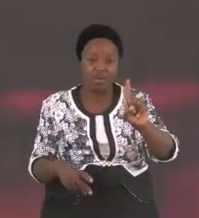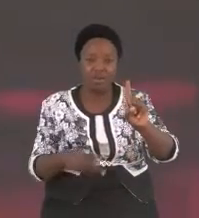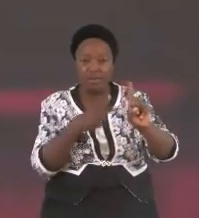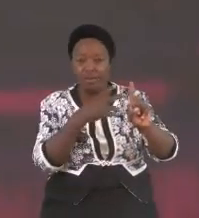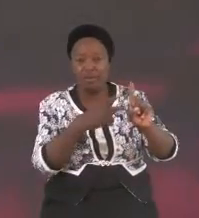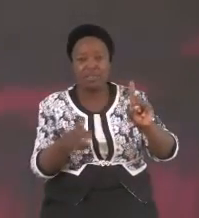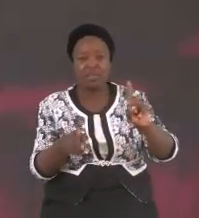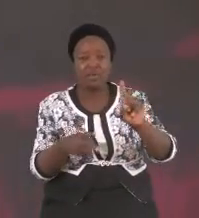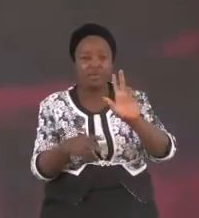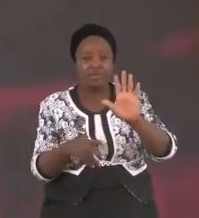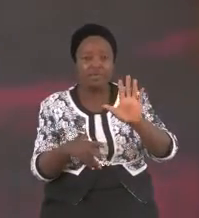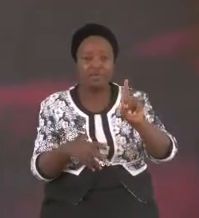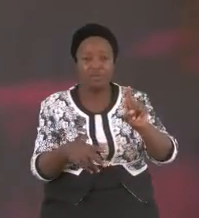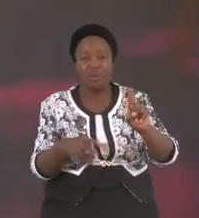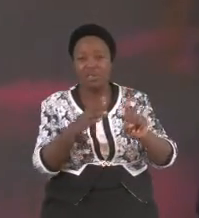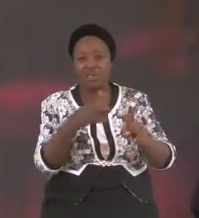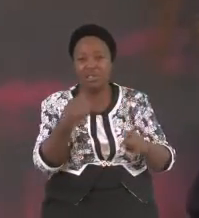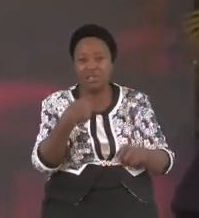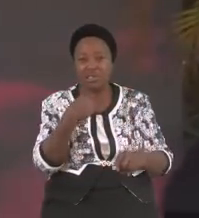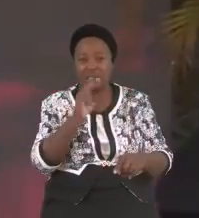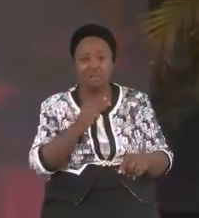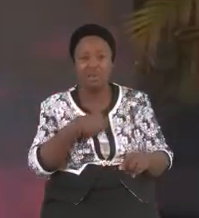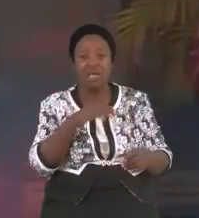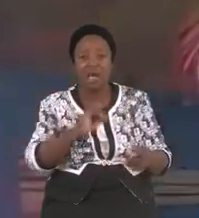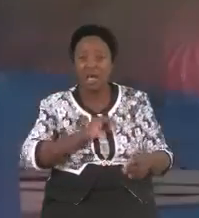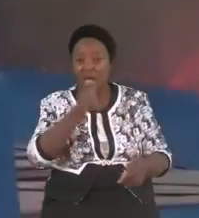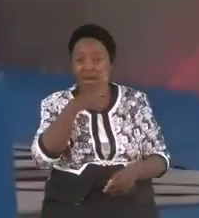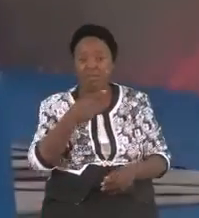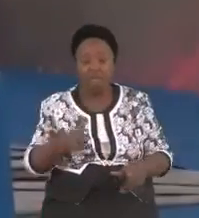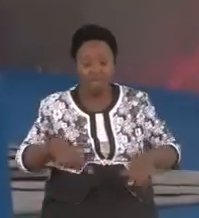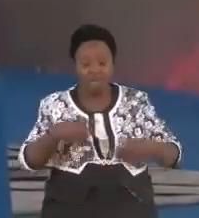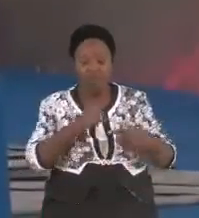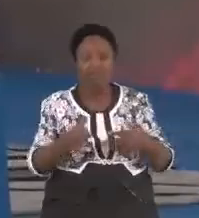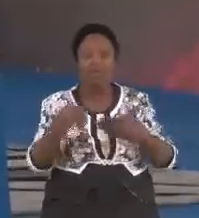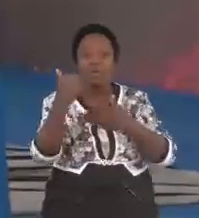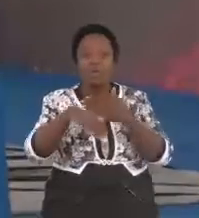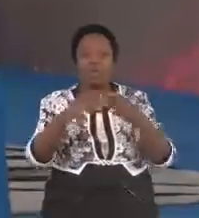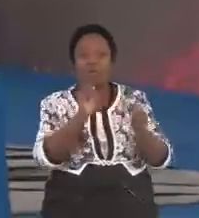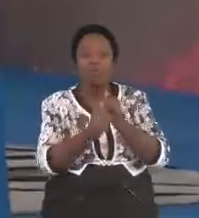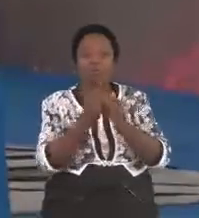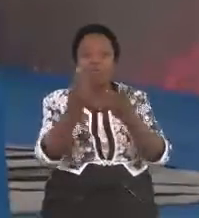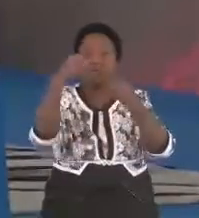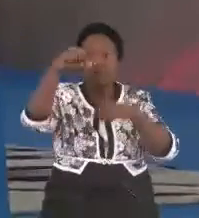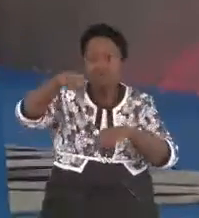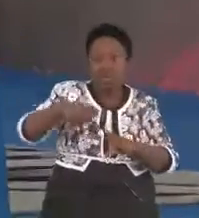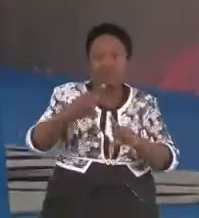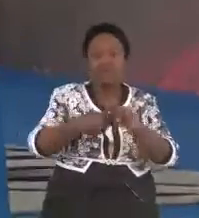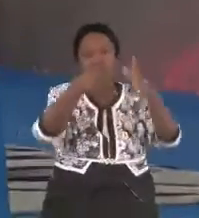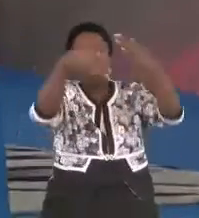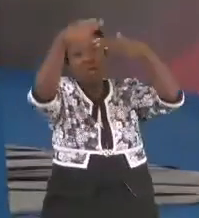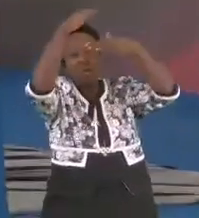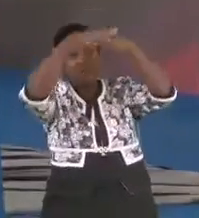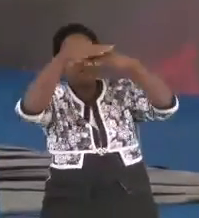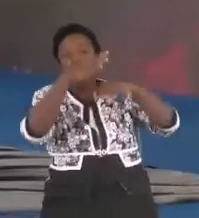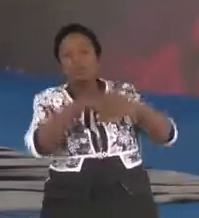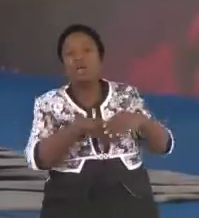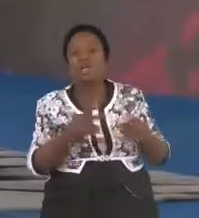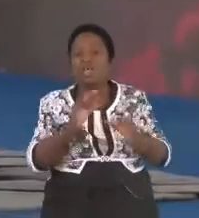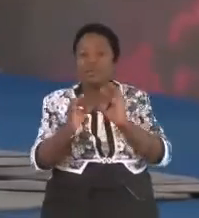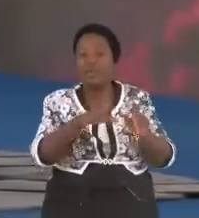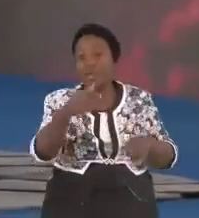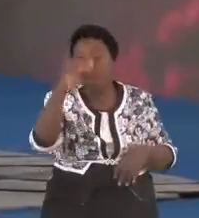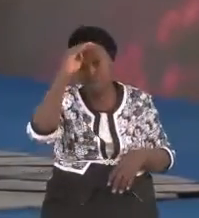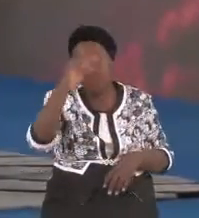i am the living bridge which came down from heaven if any man eat of